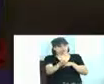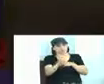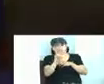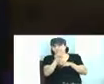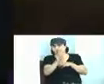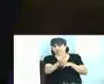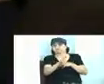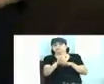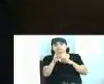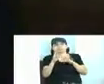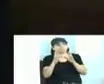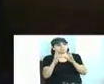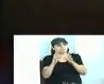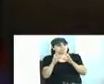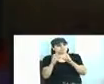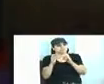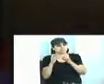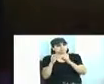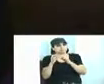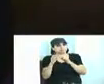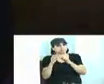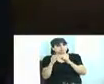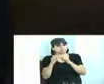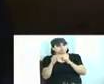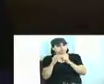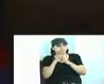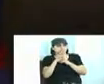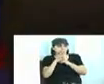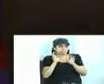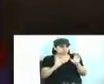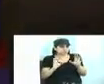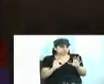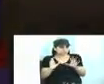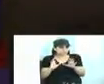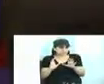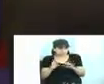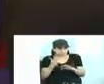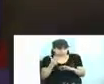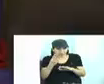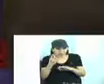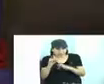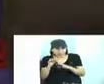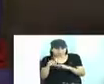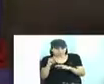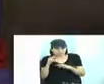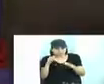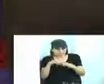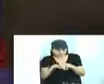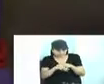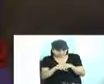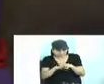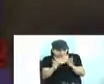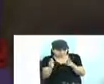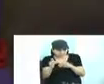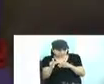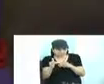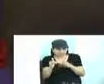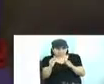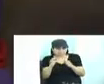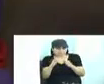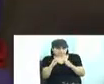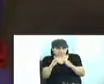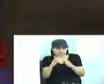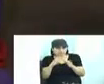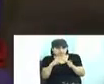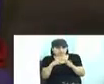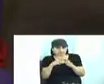And as people make it about 3 or 4 feet into that room, they just organically, naturally